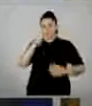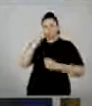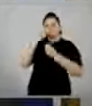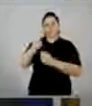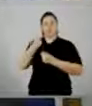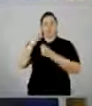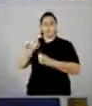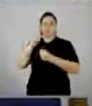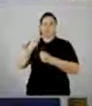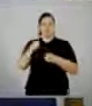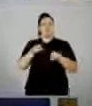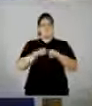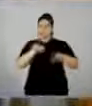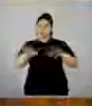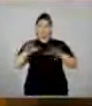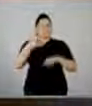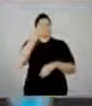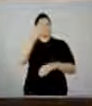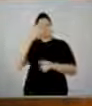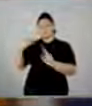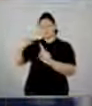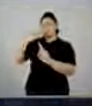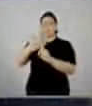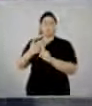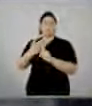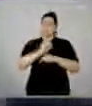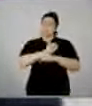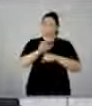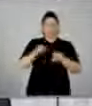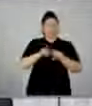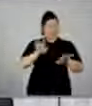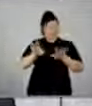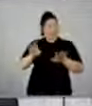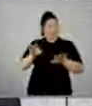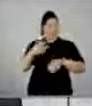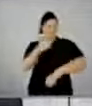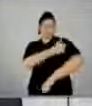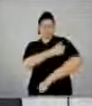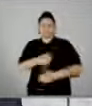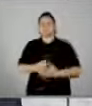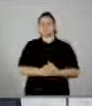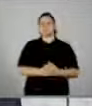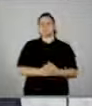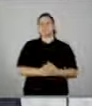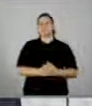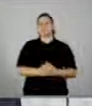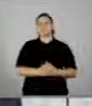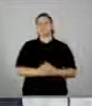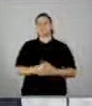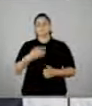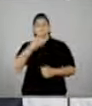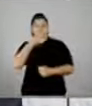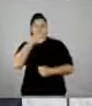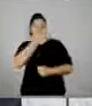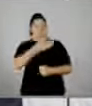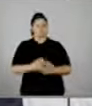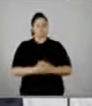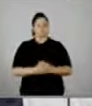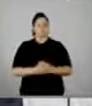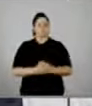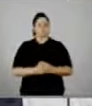time. Okay. If we had either one or both of these